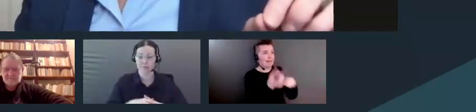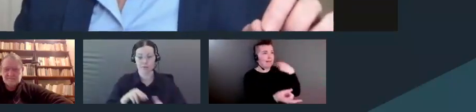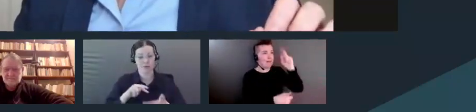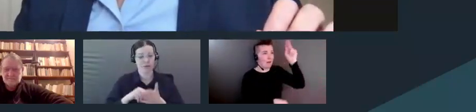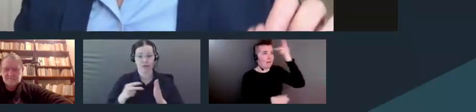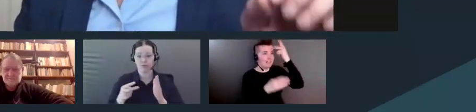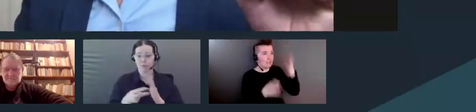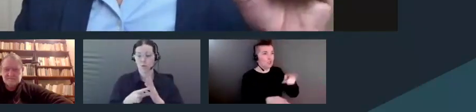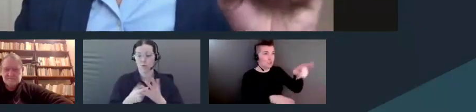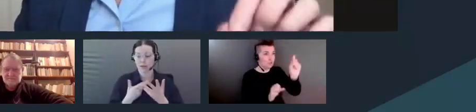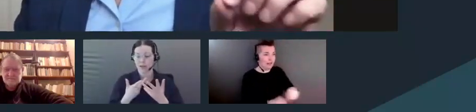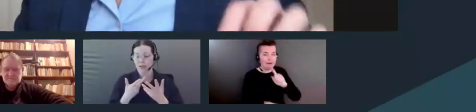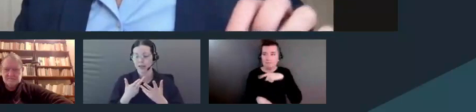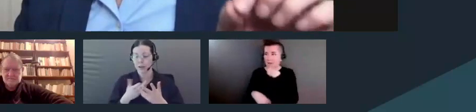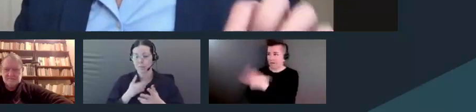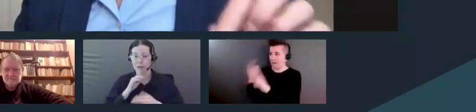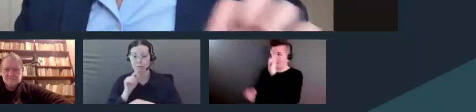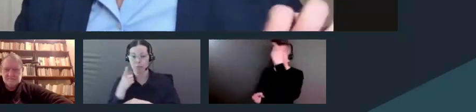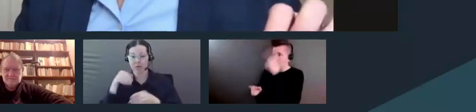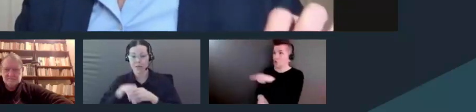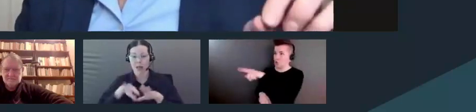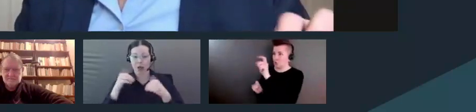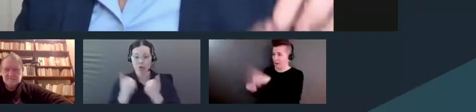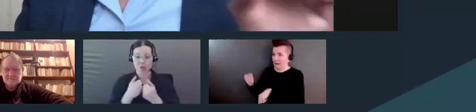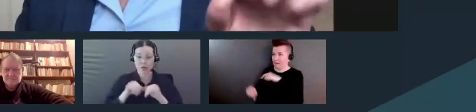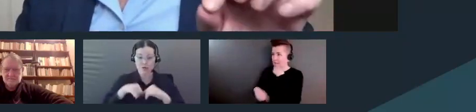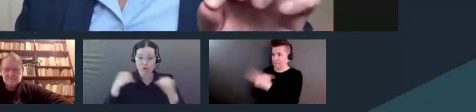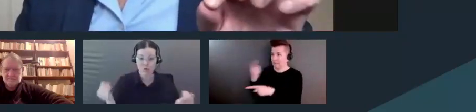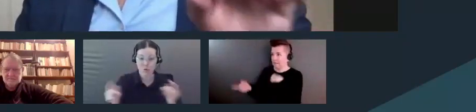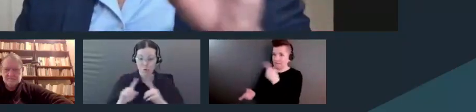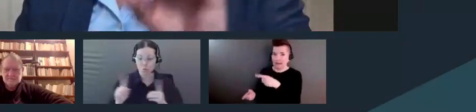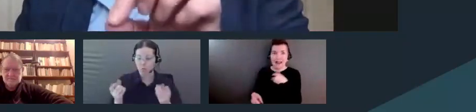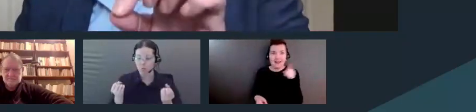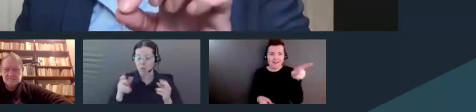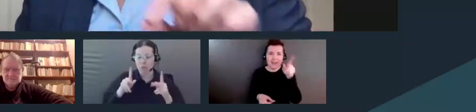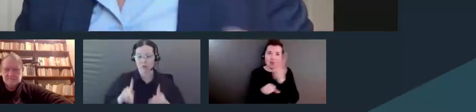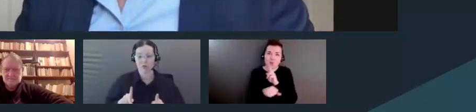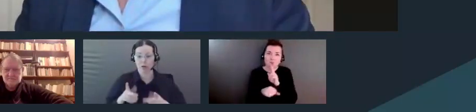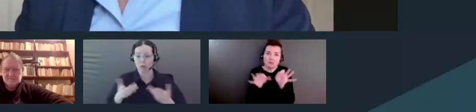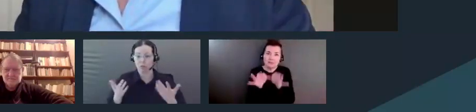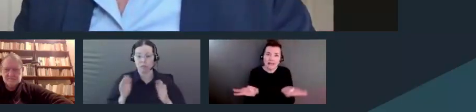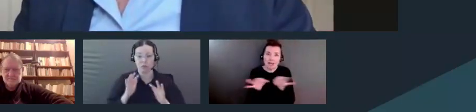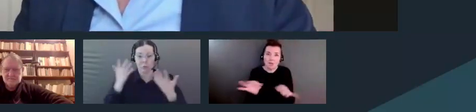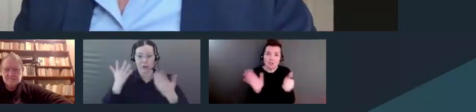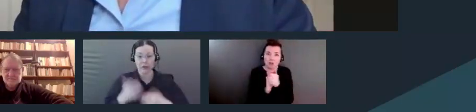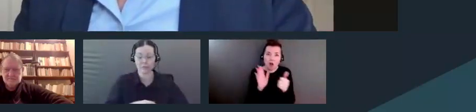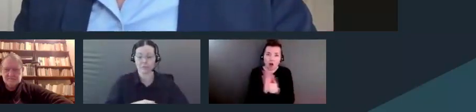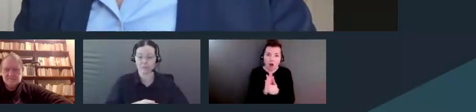do. They use language law to put the systemic in racism.